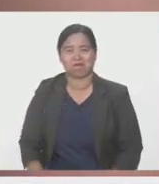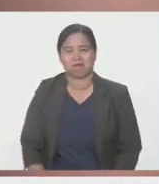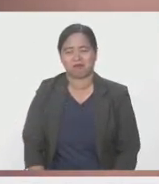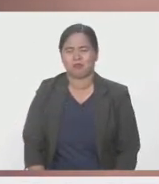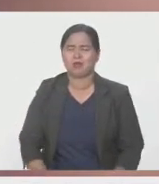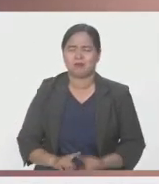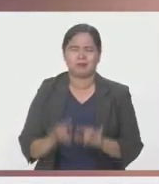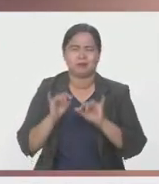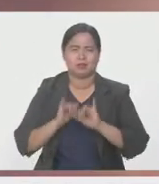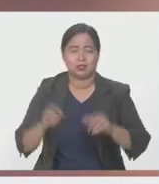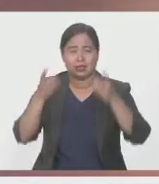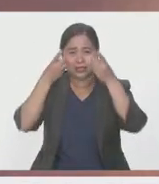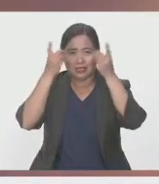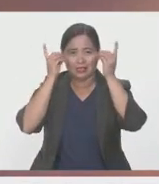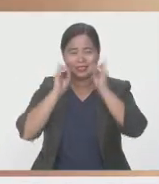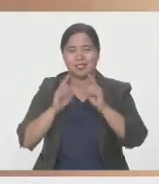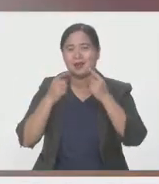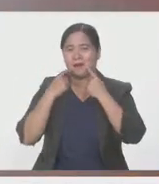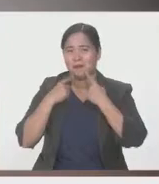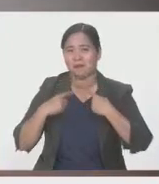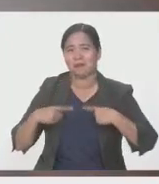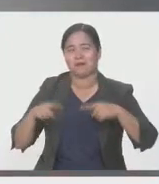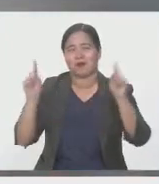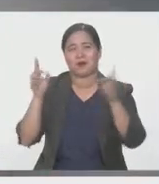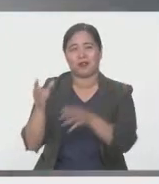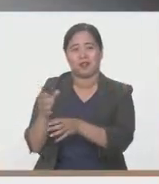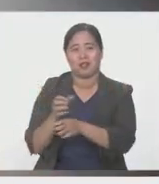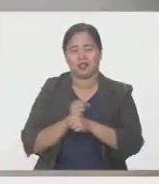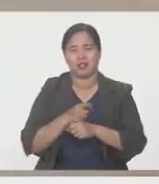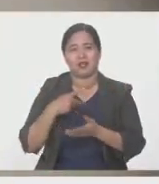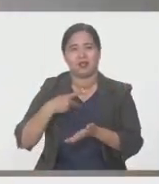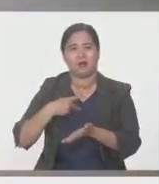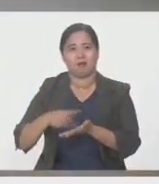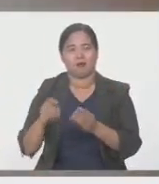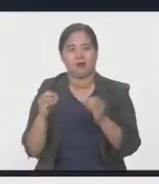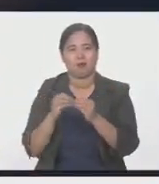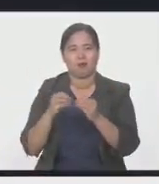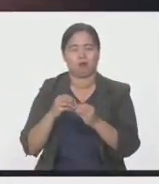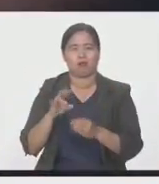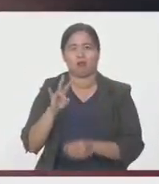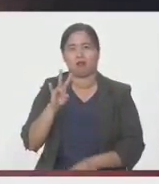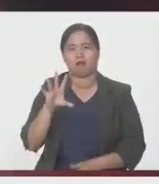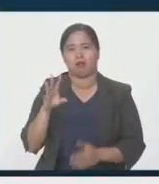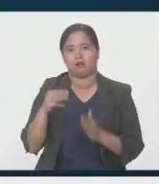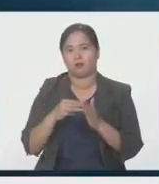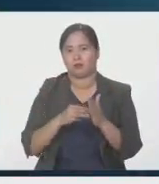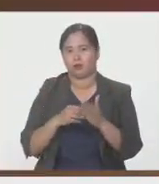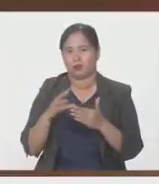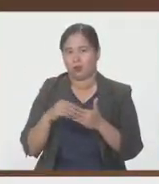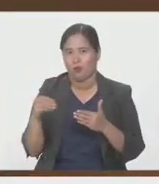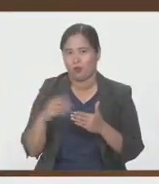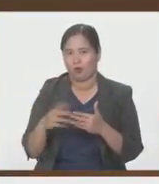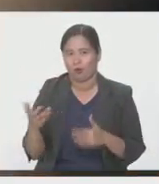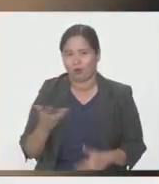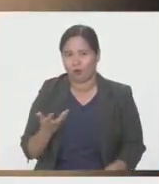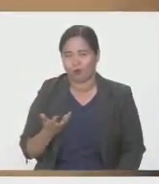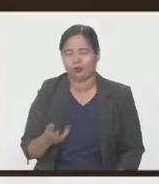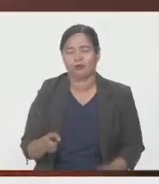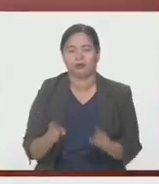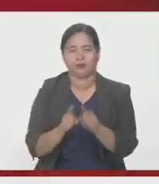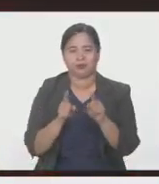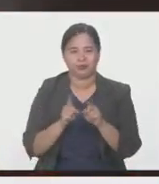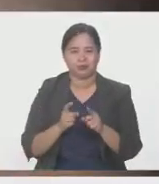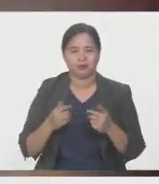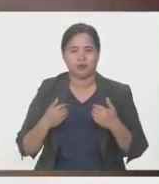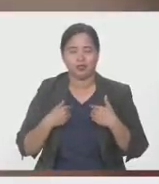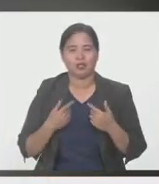Still, Disney was able to claim the movie by paying more than $75 million. Swift also takes